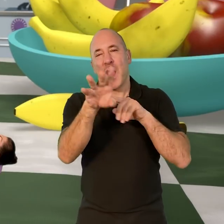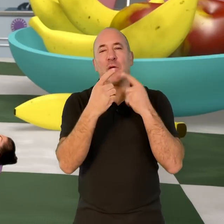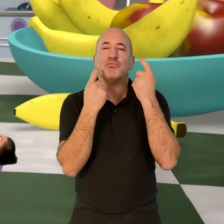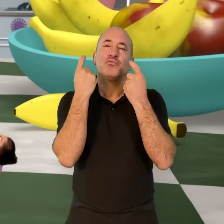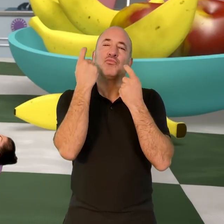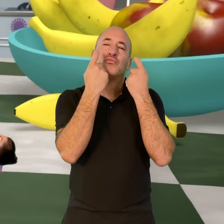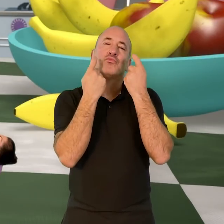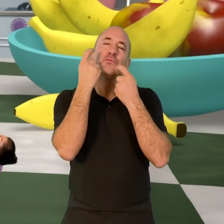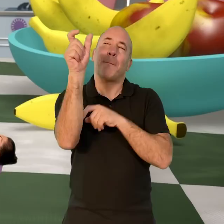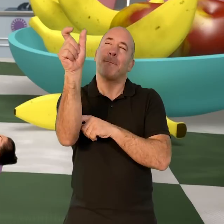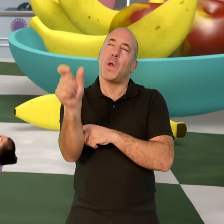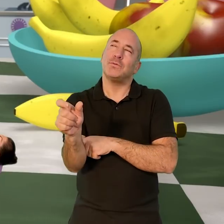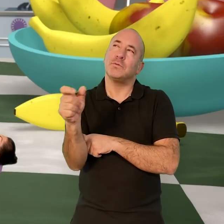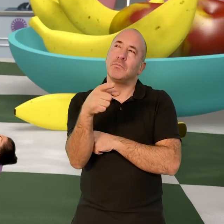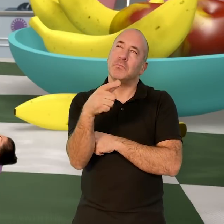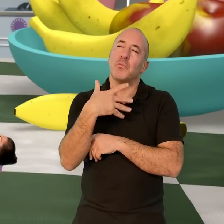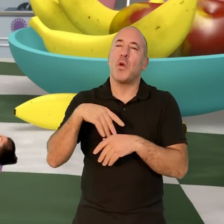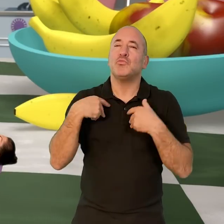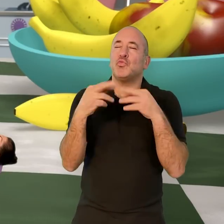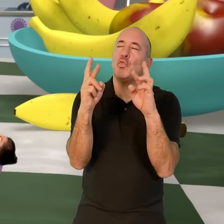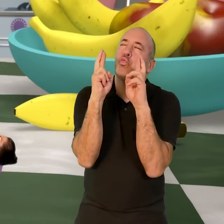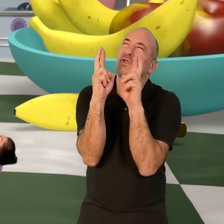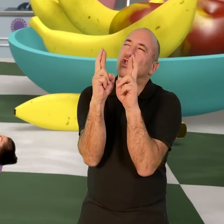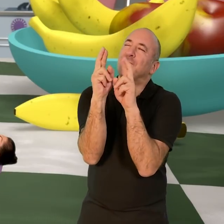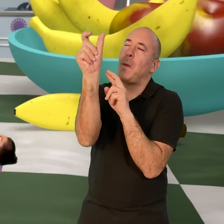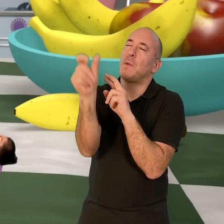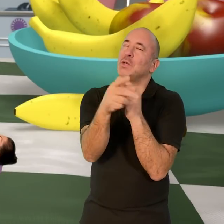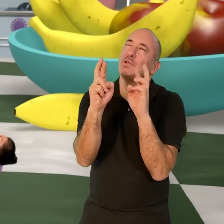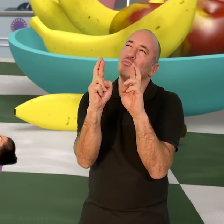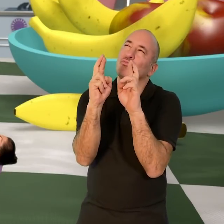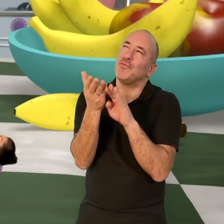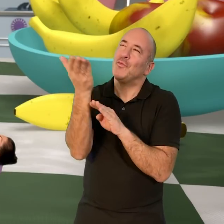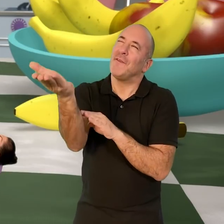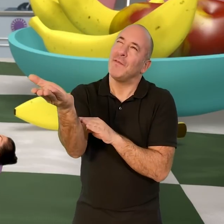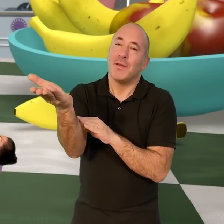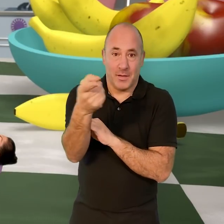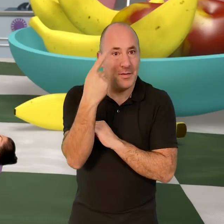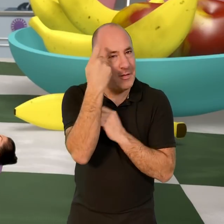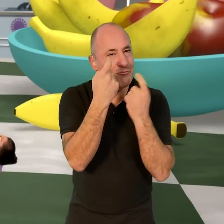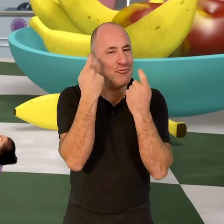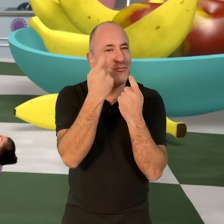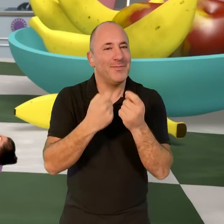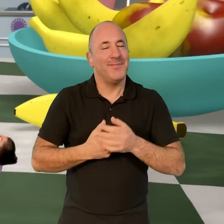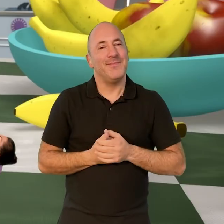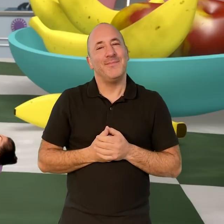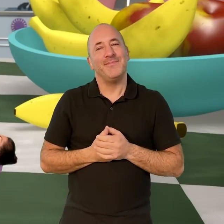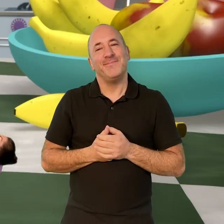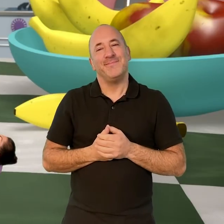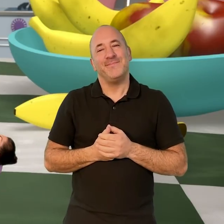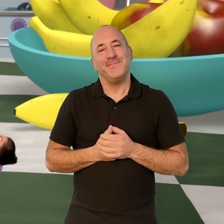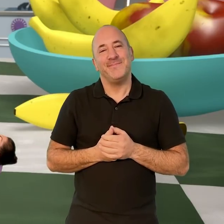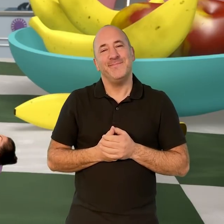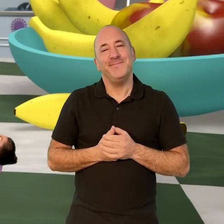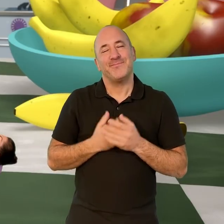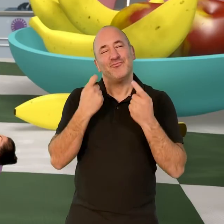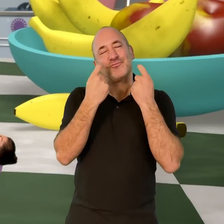See if you can think of someone and send them a wish. A wish for them